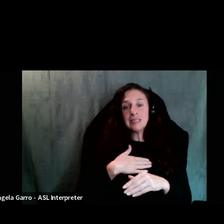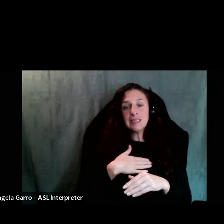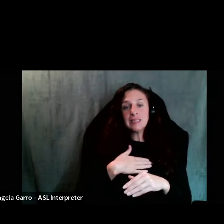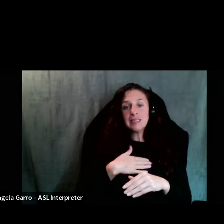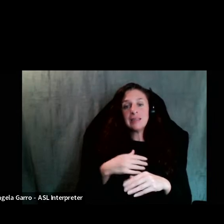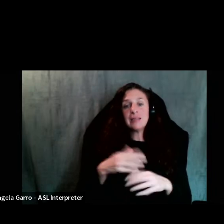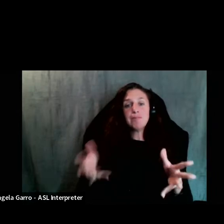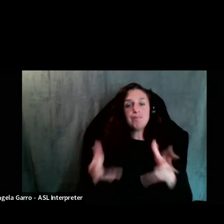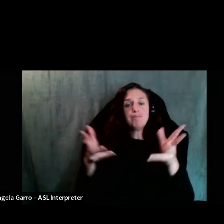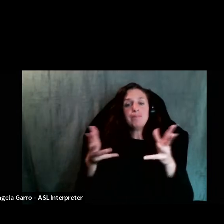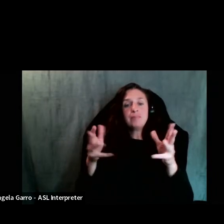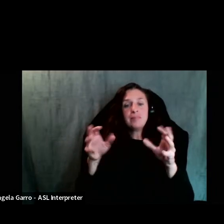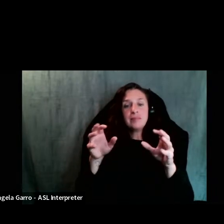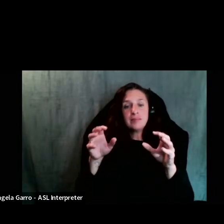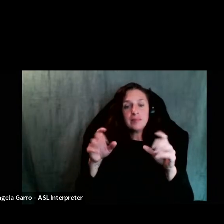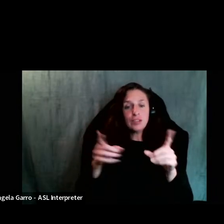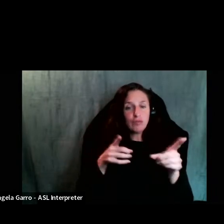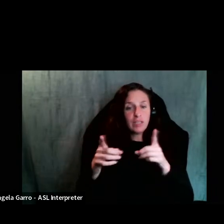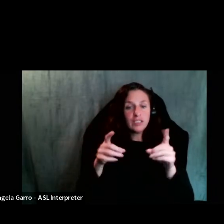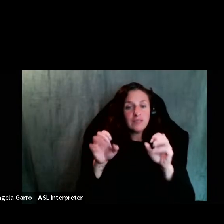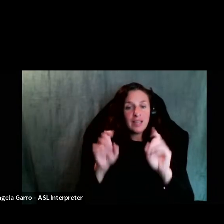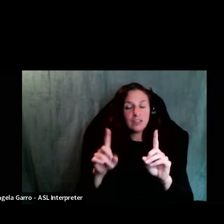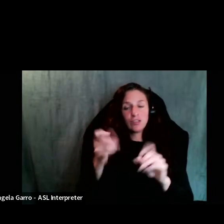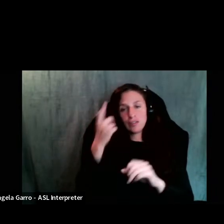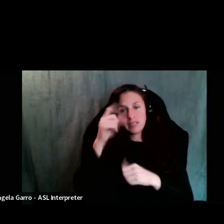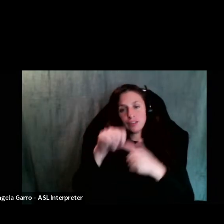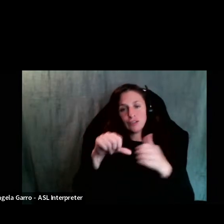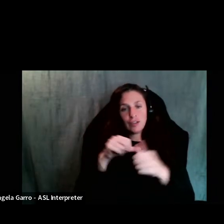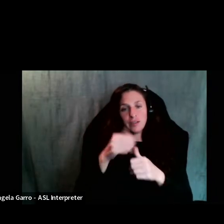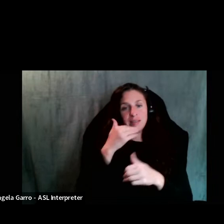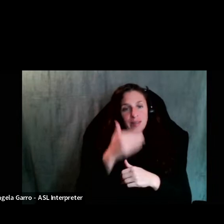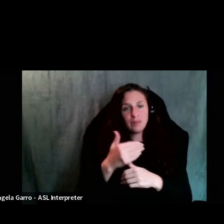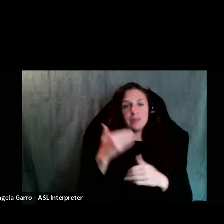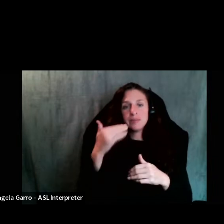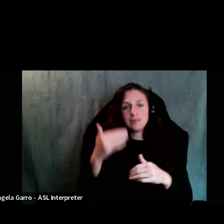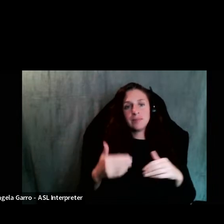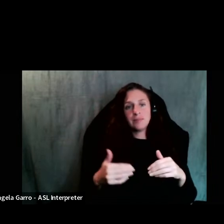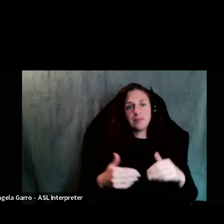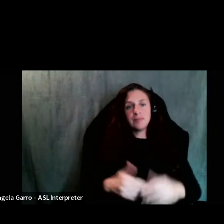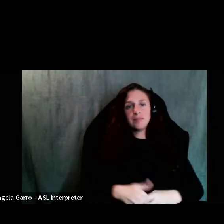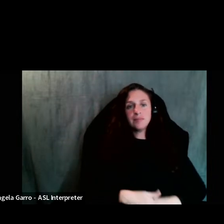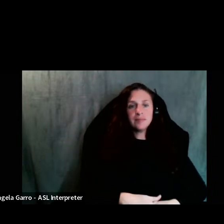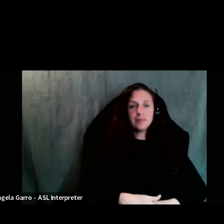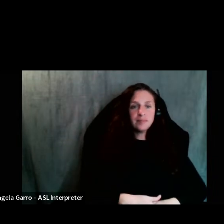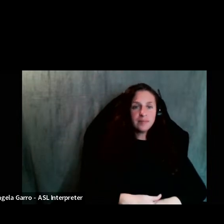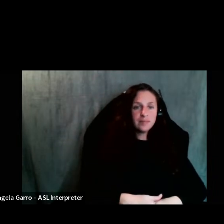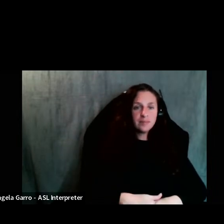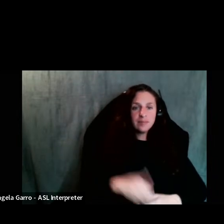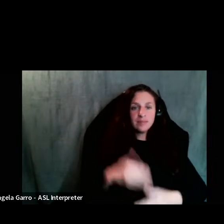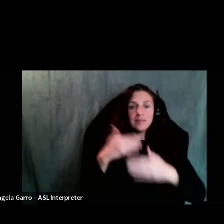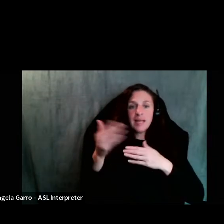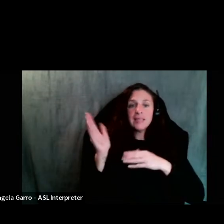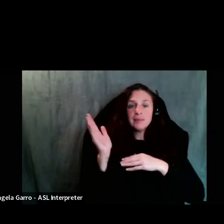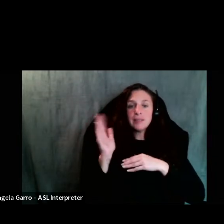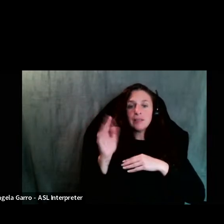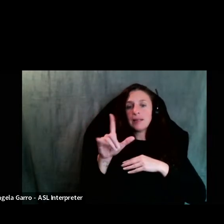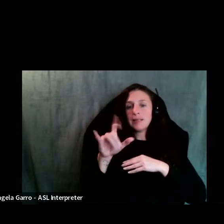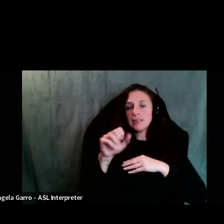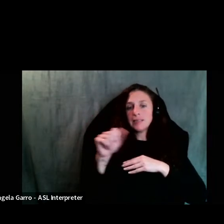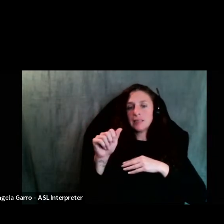education and understanding each other. Thank you. Thank you. Yeah. Thank you. Next speaker is Lisa Wright.